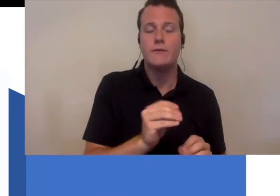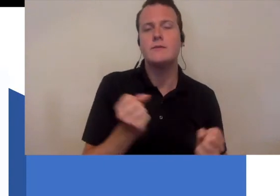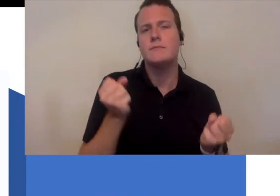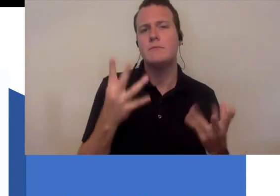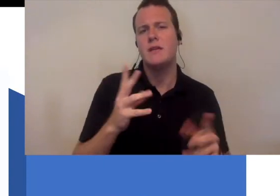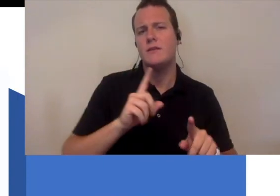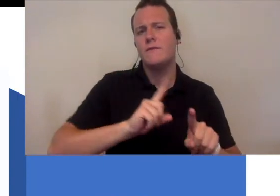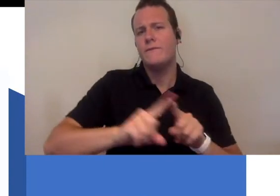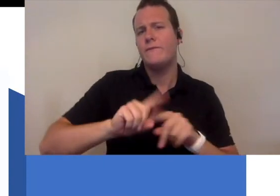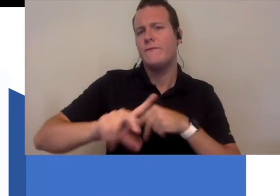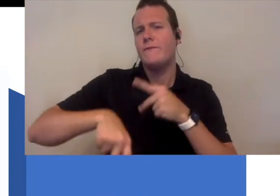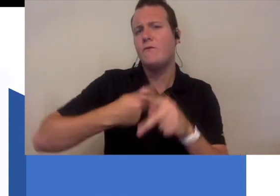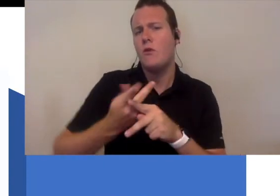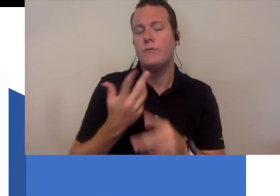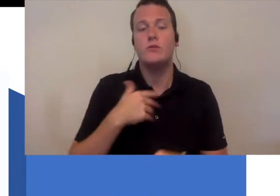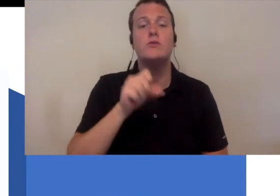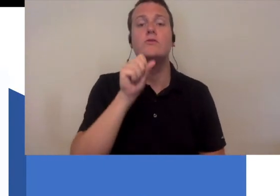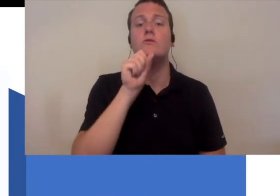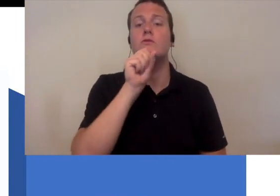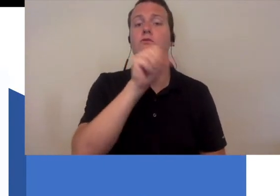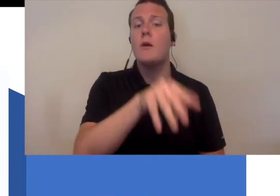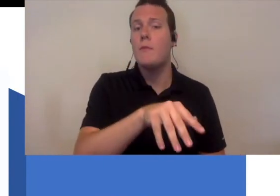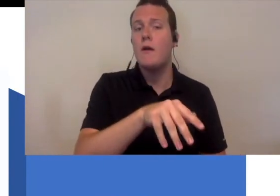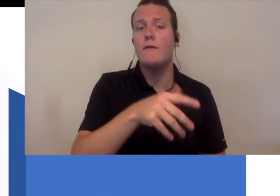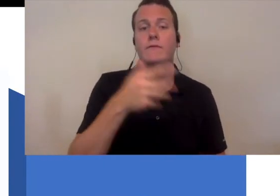forms of, it could be just dropping off